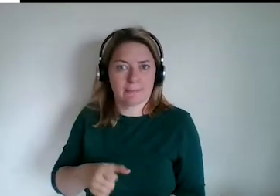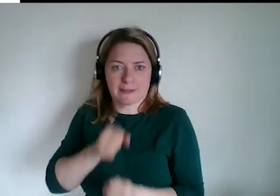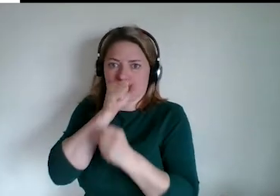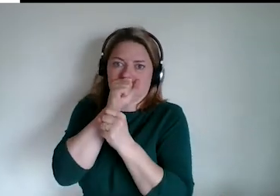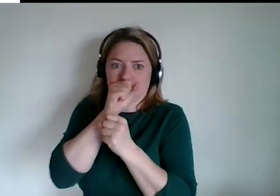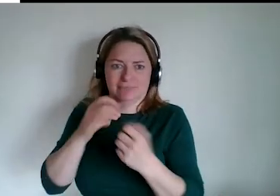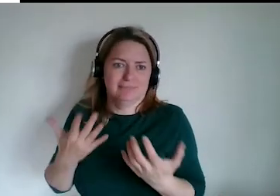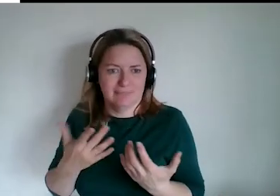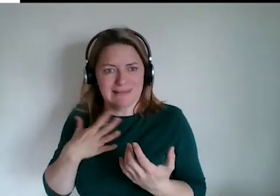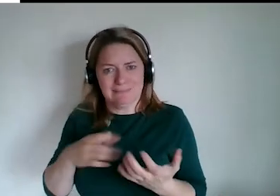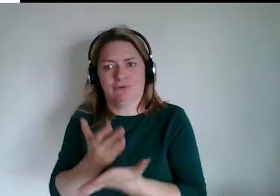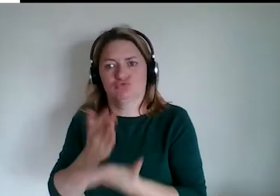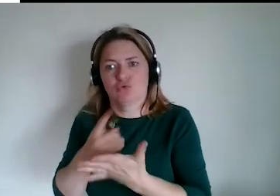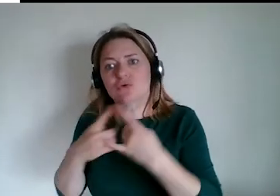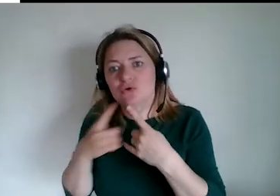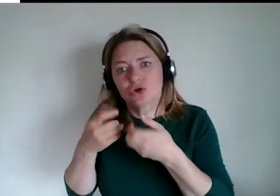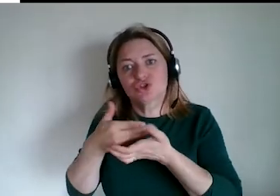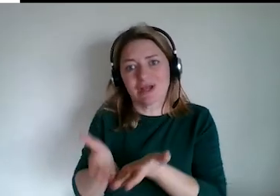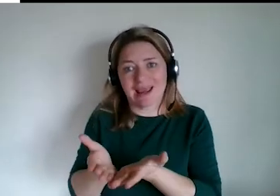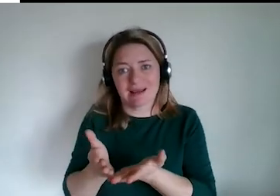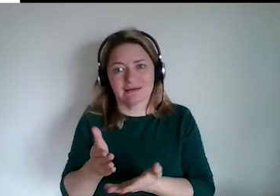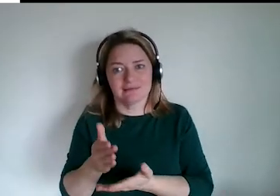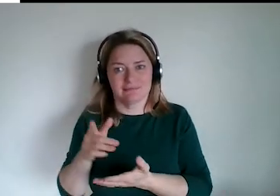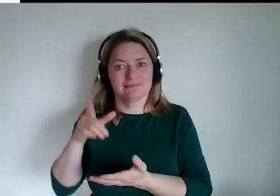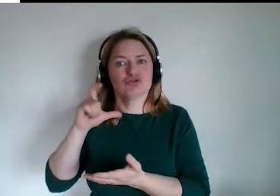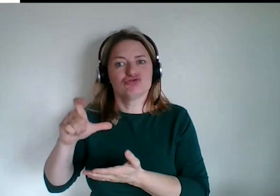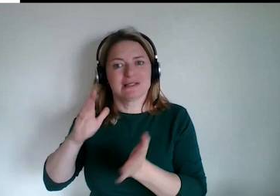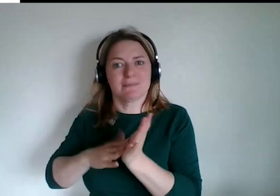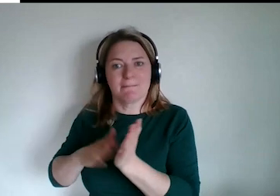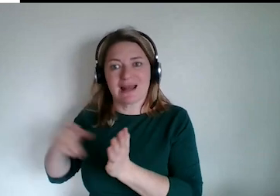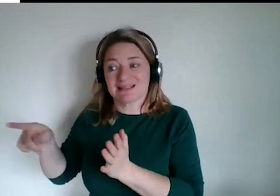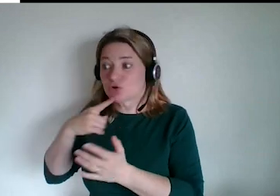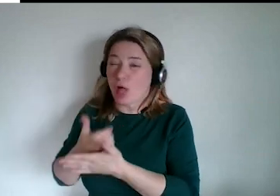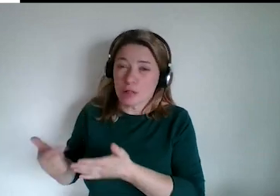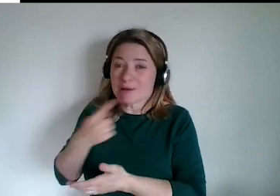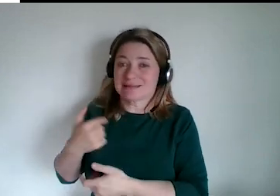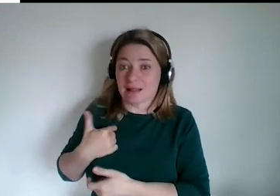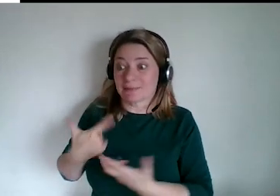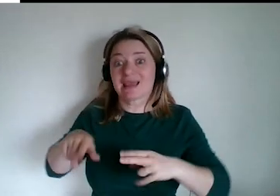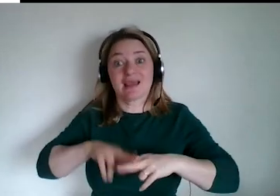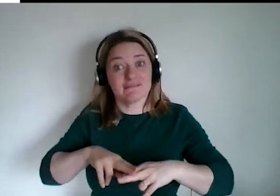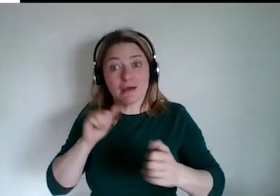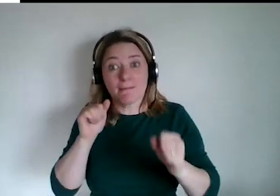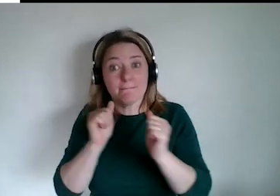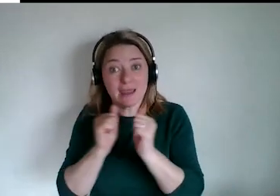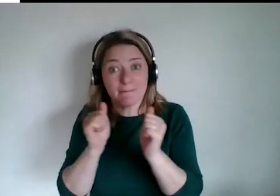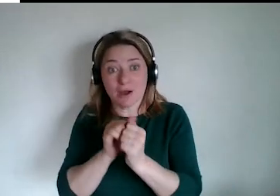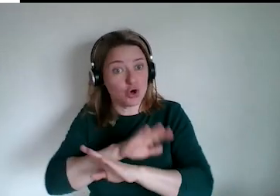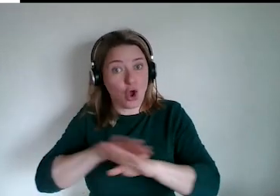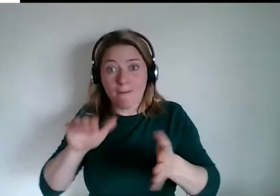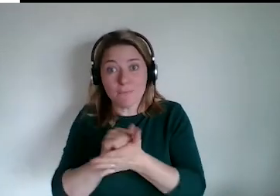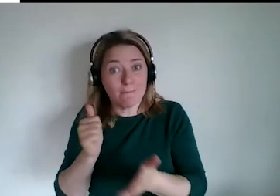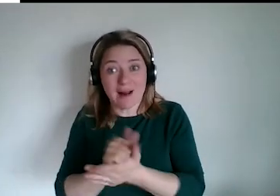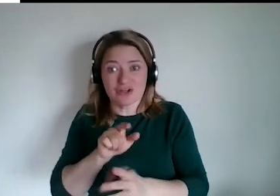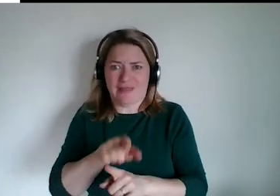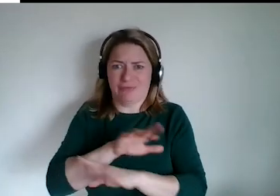because as Chris McManus reminds me, an unpublished paper has zero impact. So that's it.